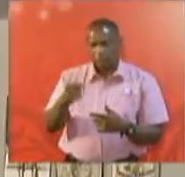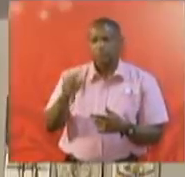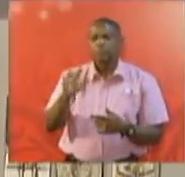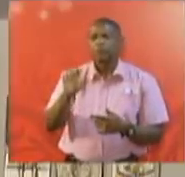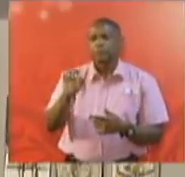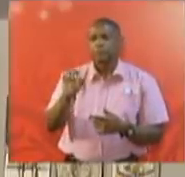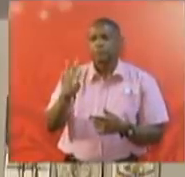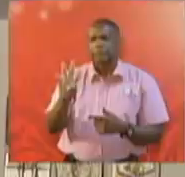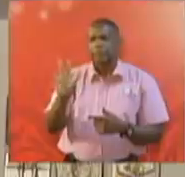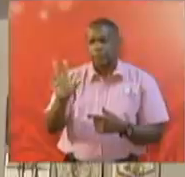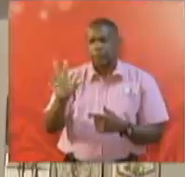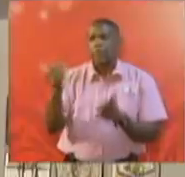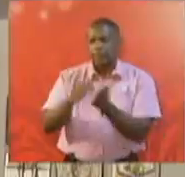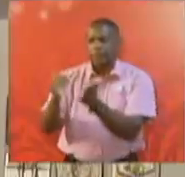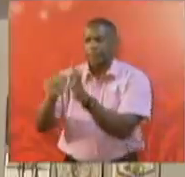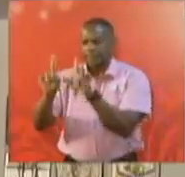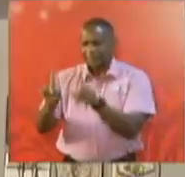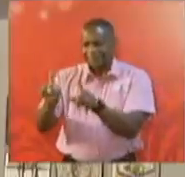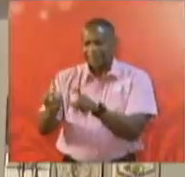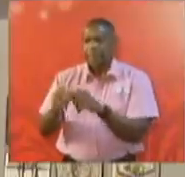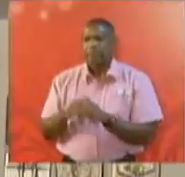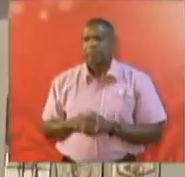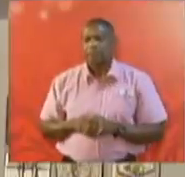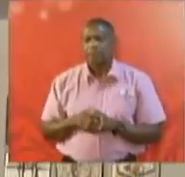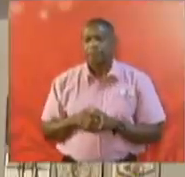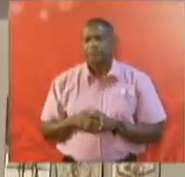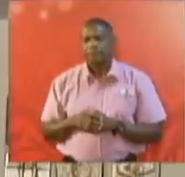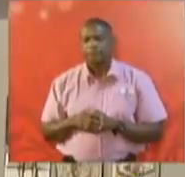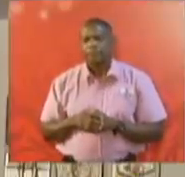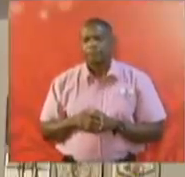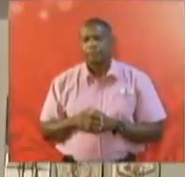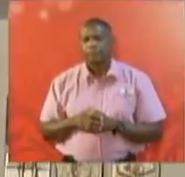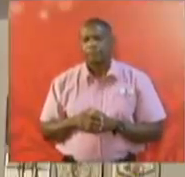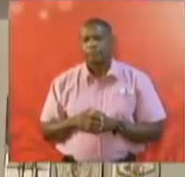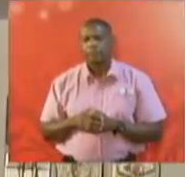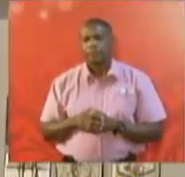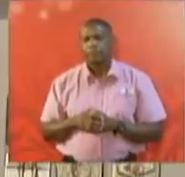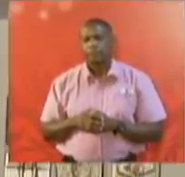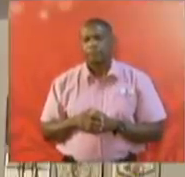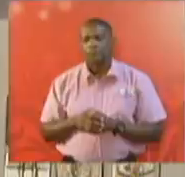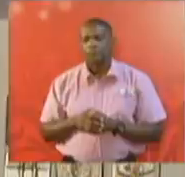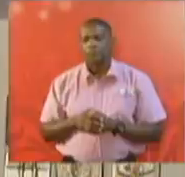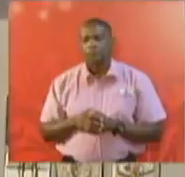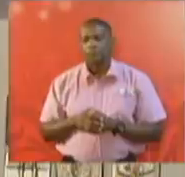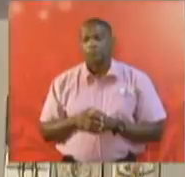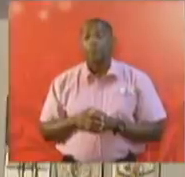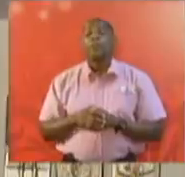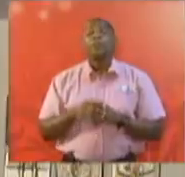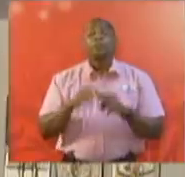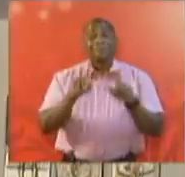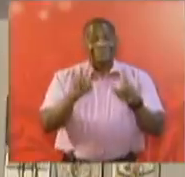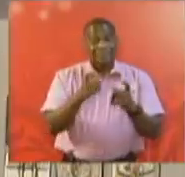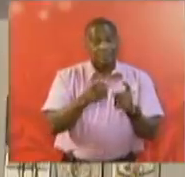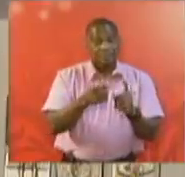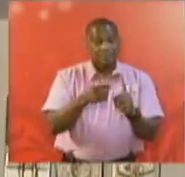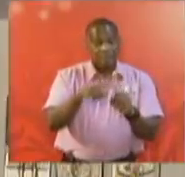3,063 repeated tests within the larger number. The number of samples which have tested positive stands